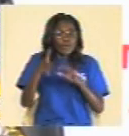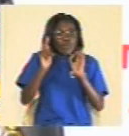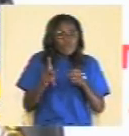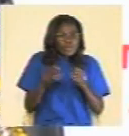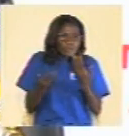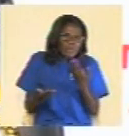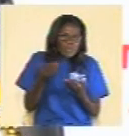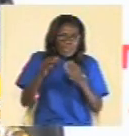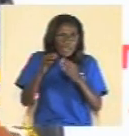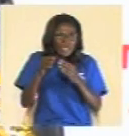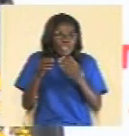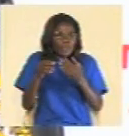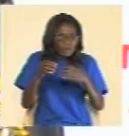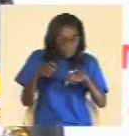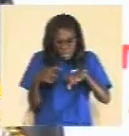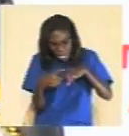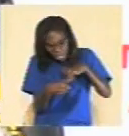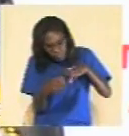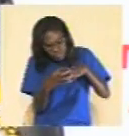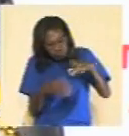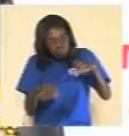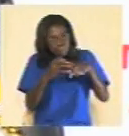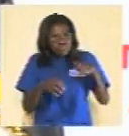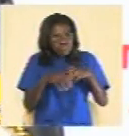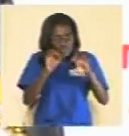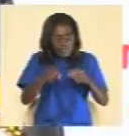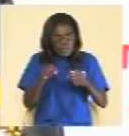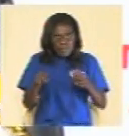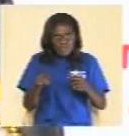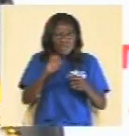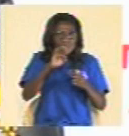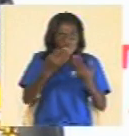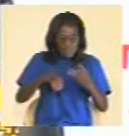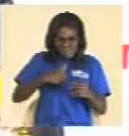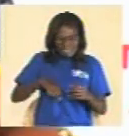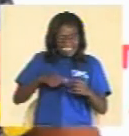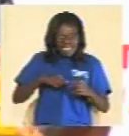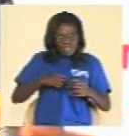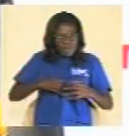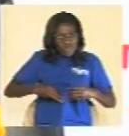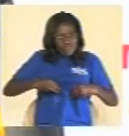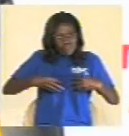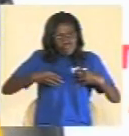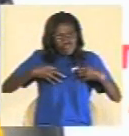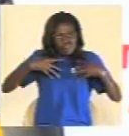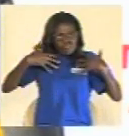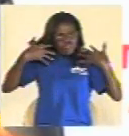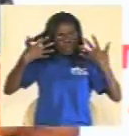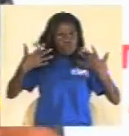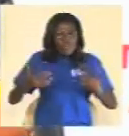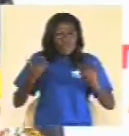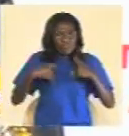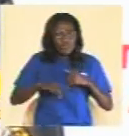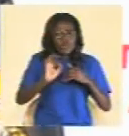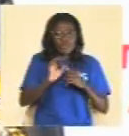totally lose part of your fingers, and it can actually look so small. But that is actually because of the complication of the disease,